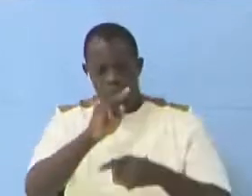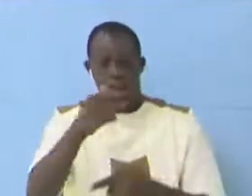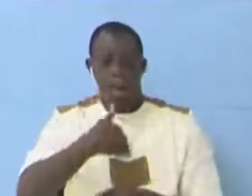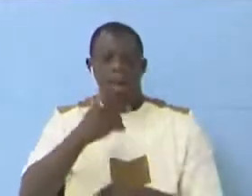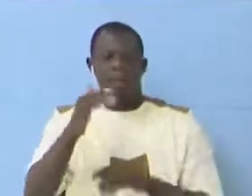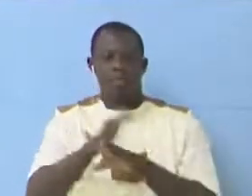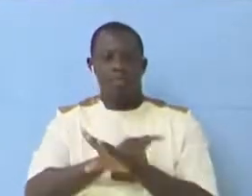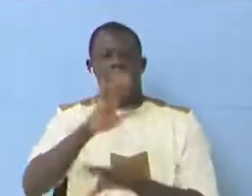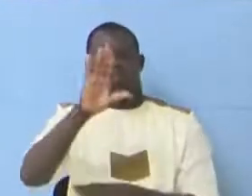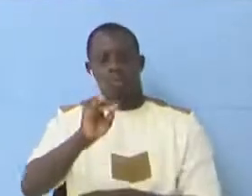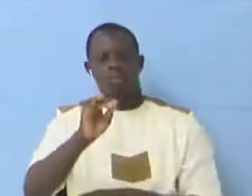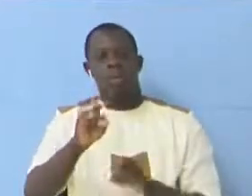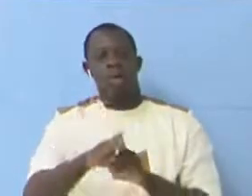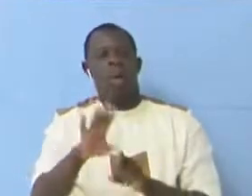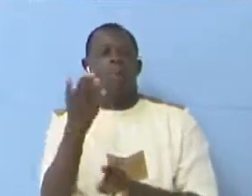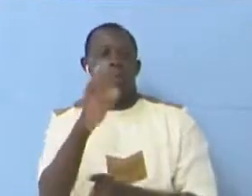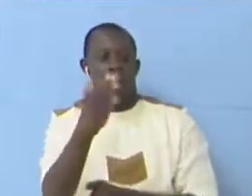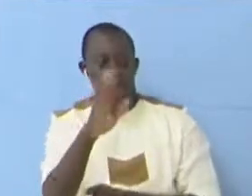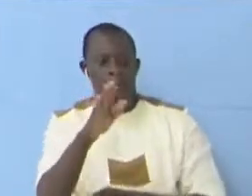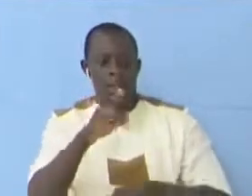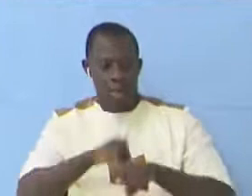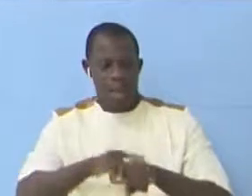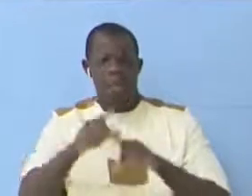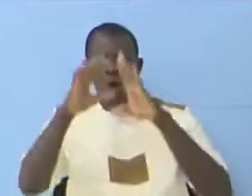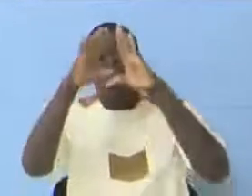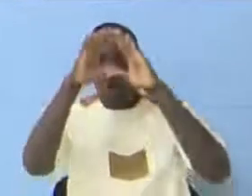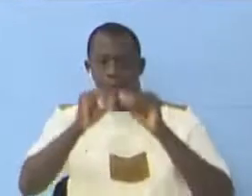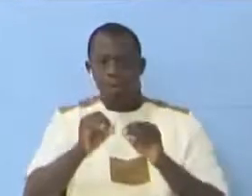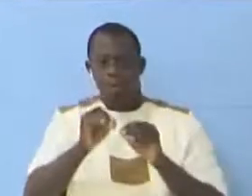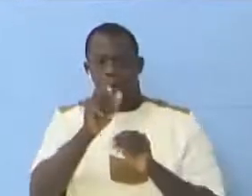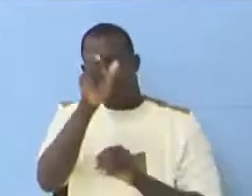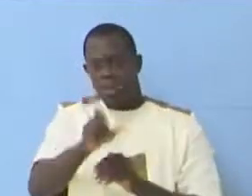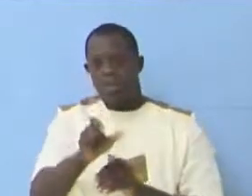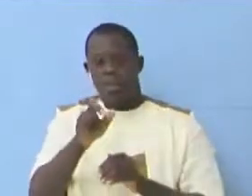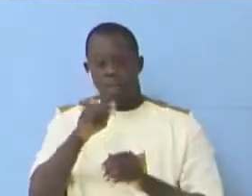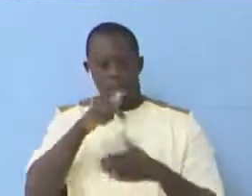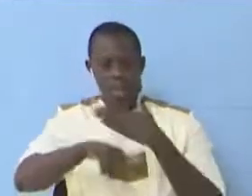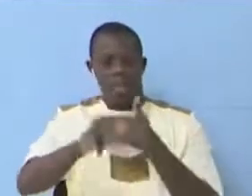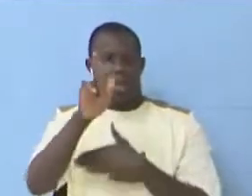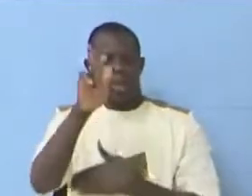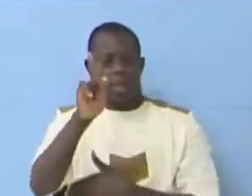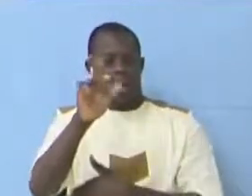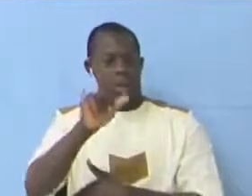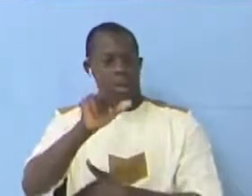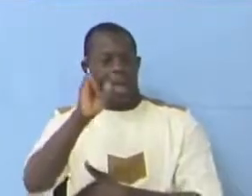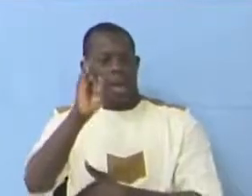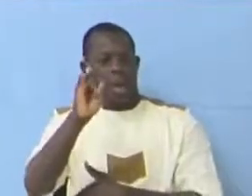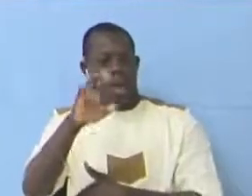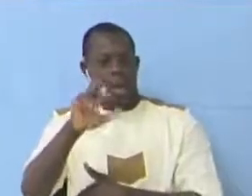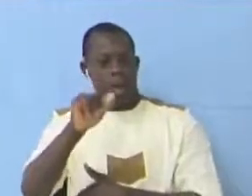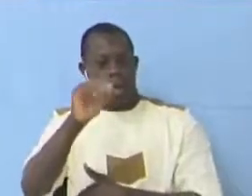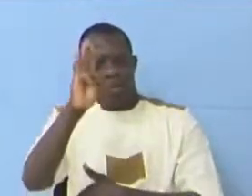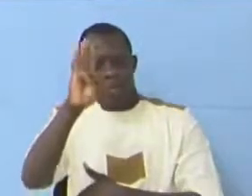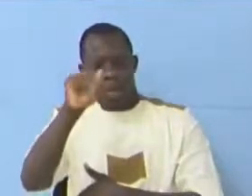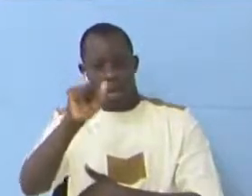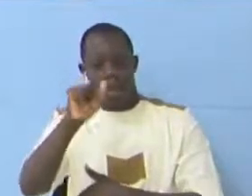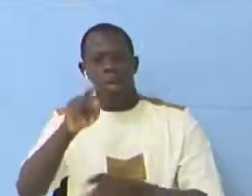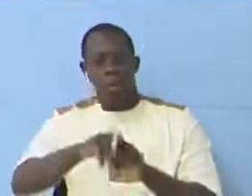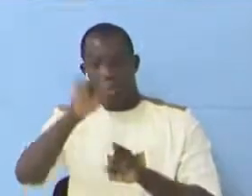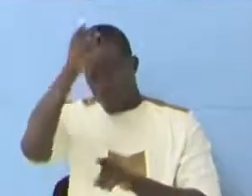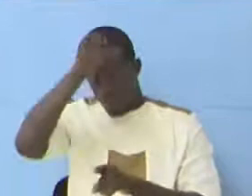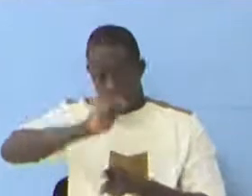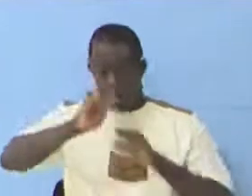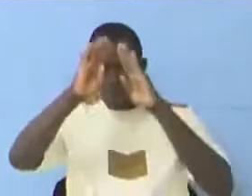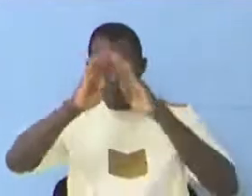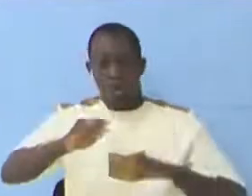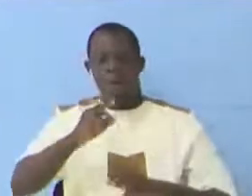Perhaps this was the time the officers at the Kairaba station, who I believe were professionals, were taking down the